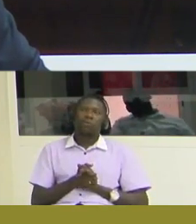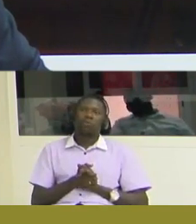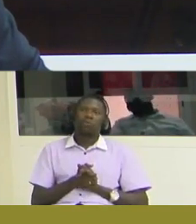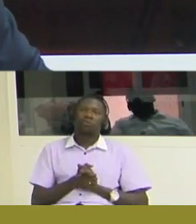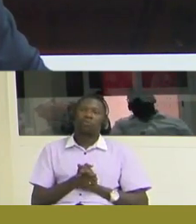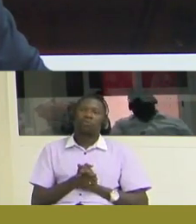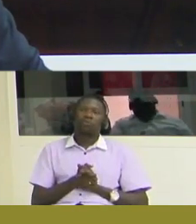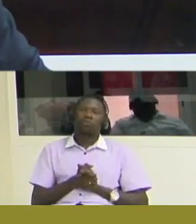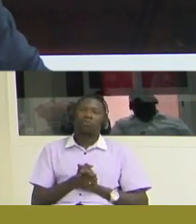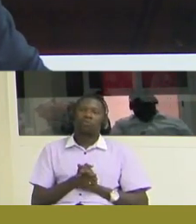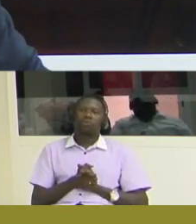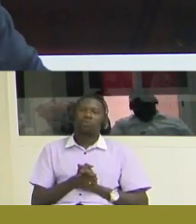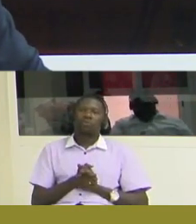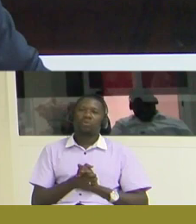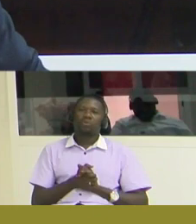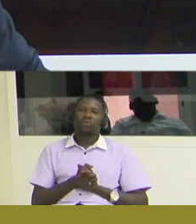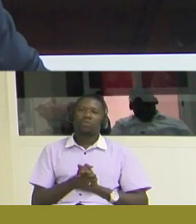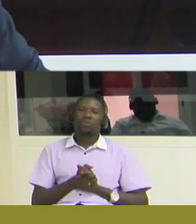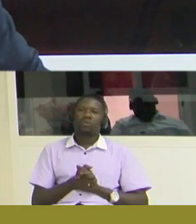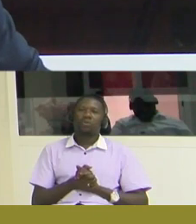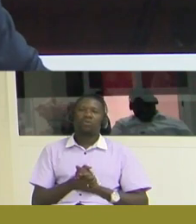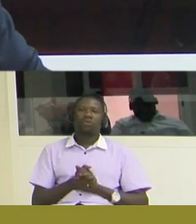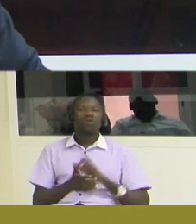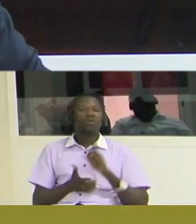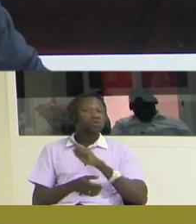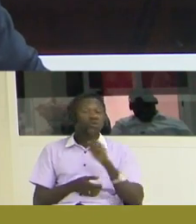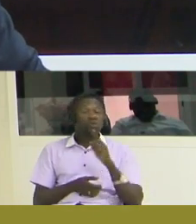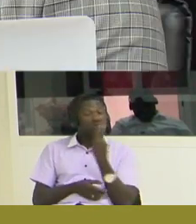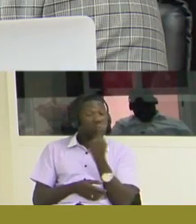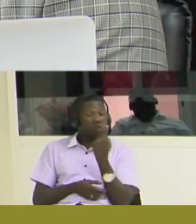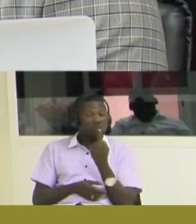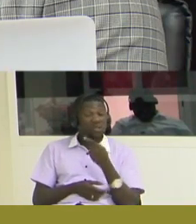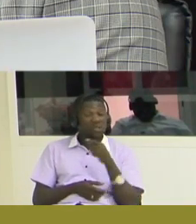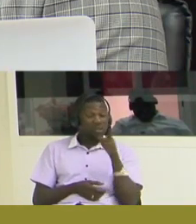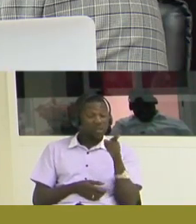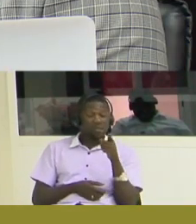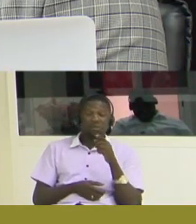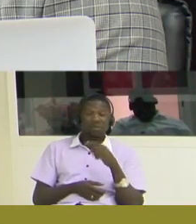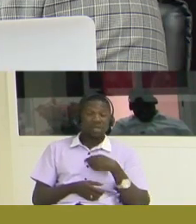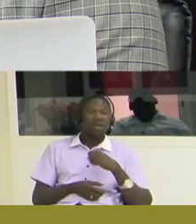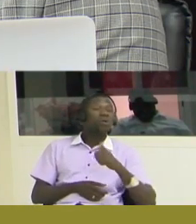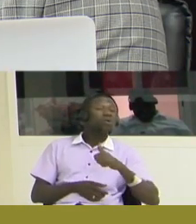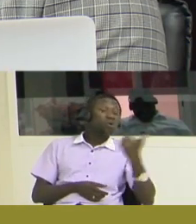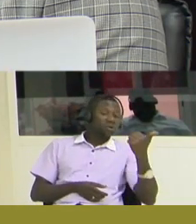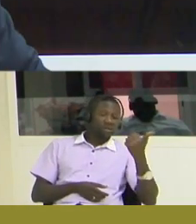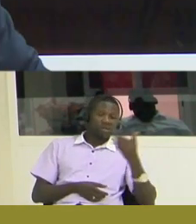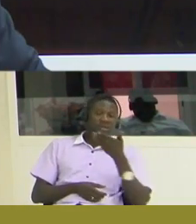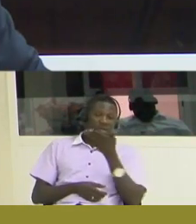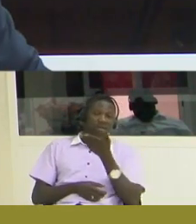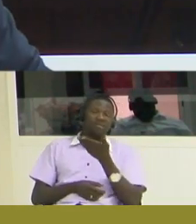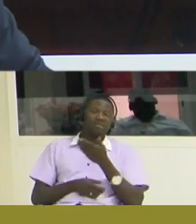I had at the time do mom can rake in an onion and not only him there are orders